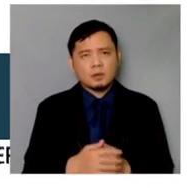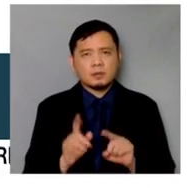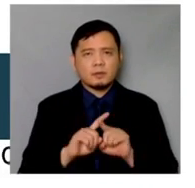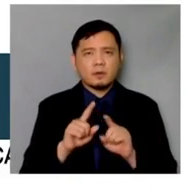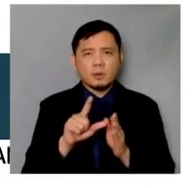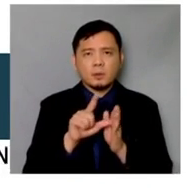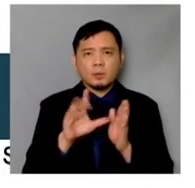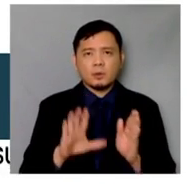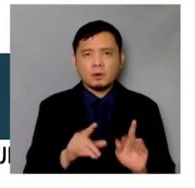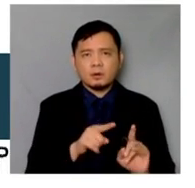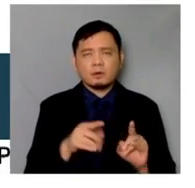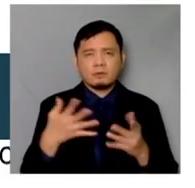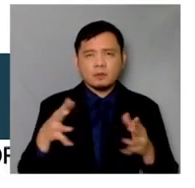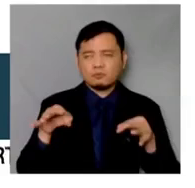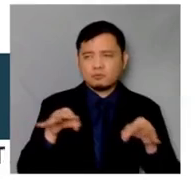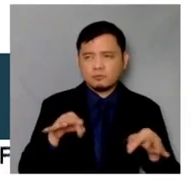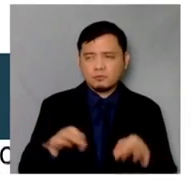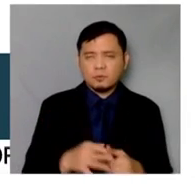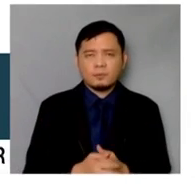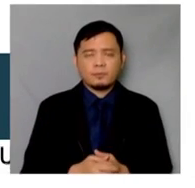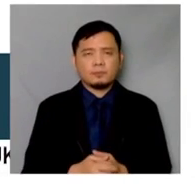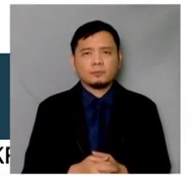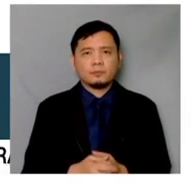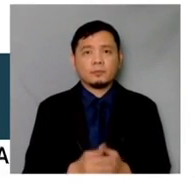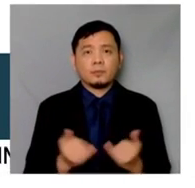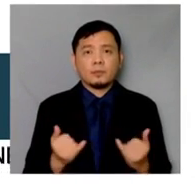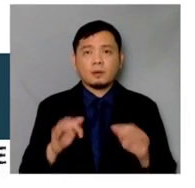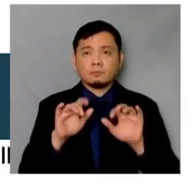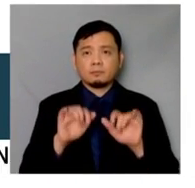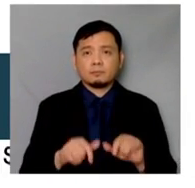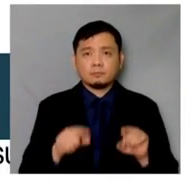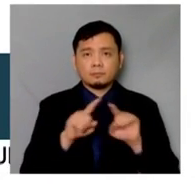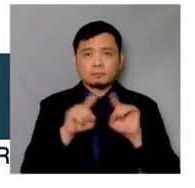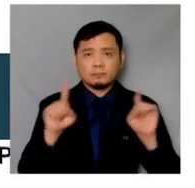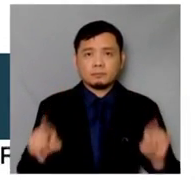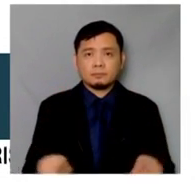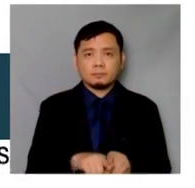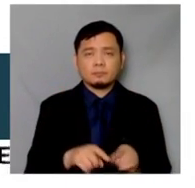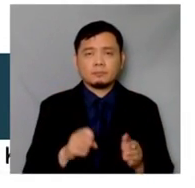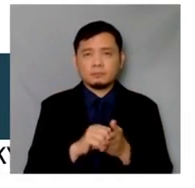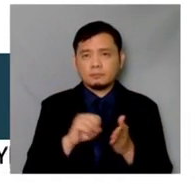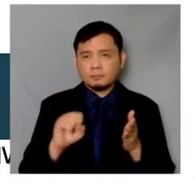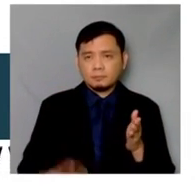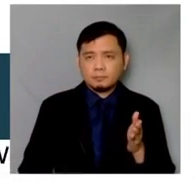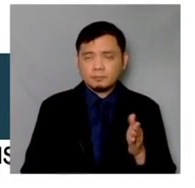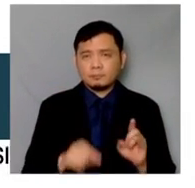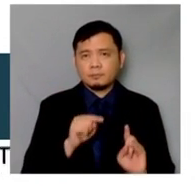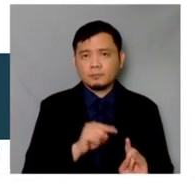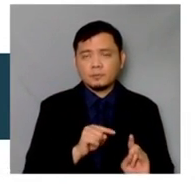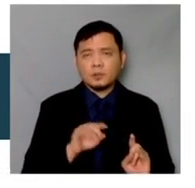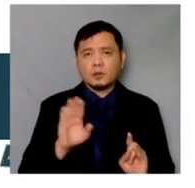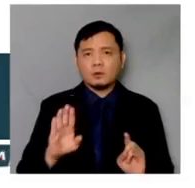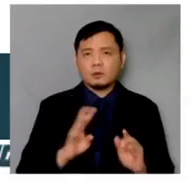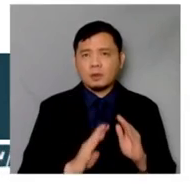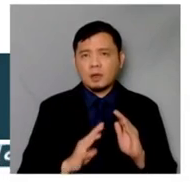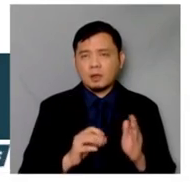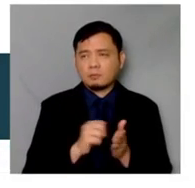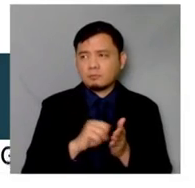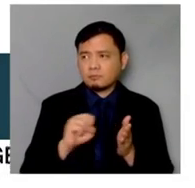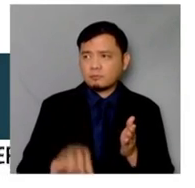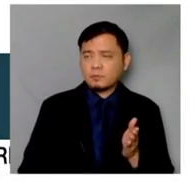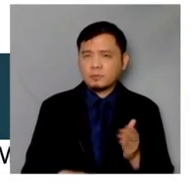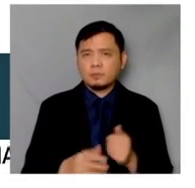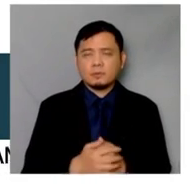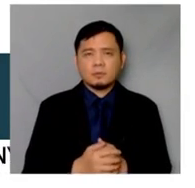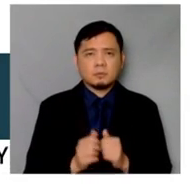Lima. Now, after the recantation of drug lord Kerwin Espinosa, and now by your client, many would see this as an